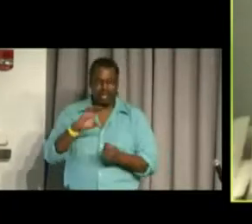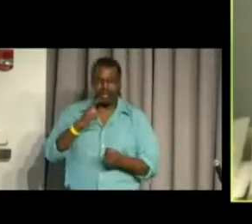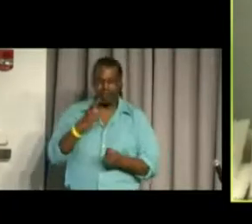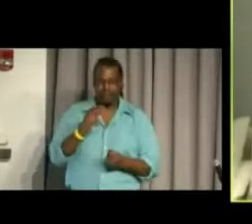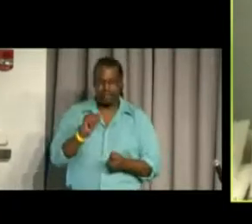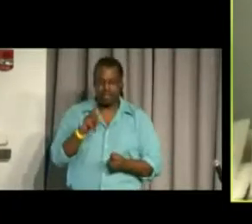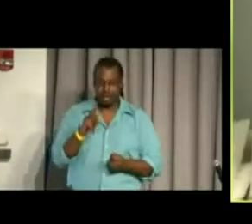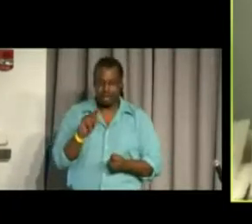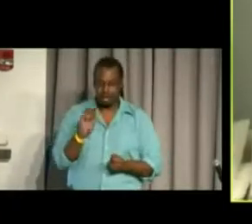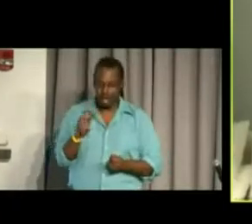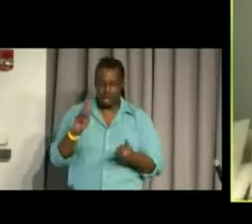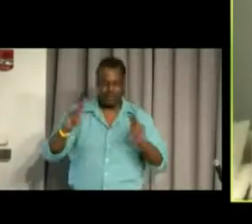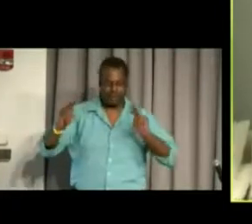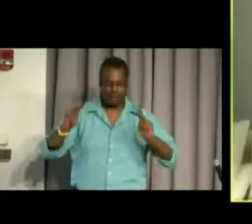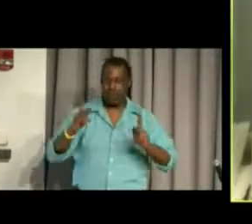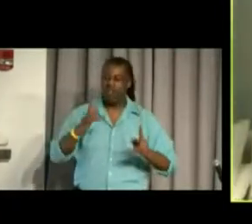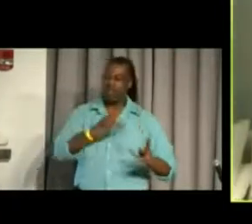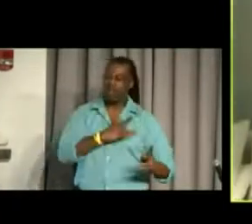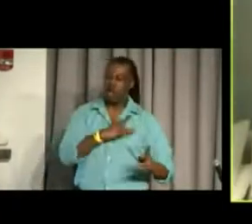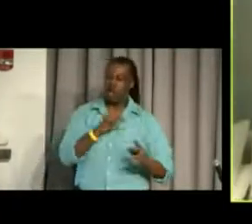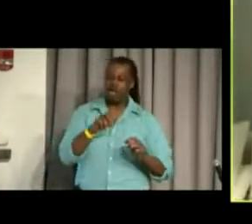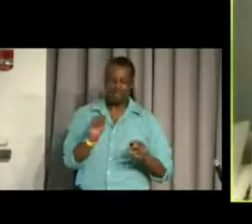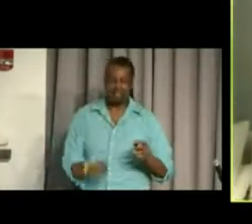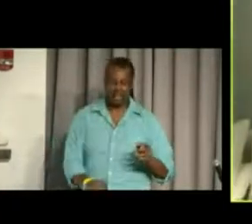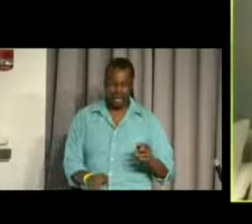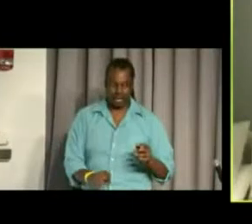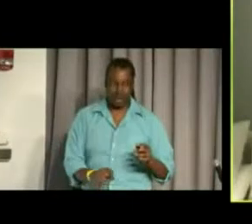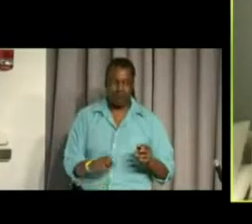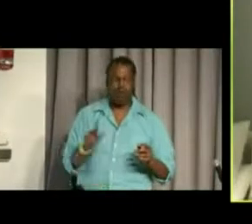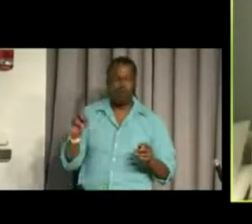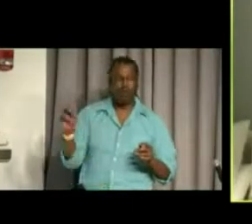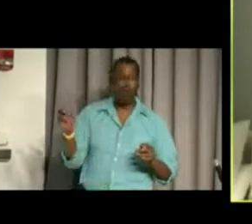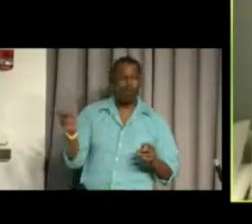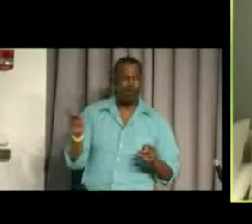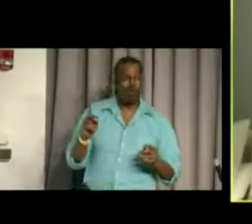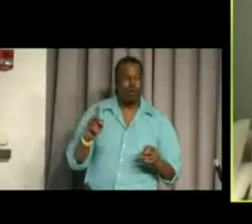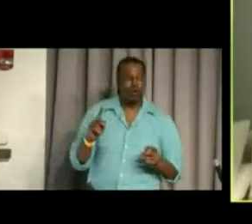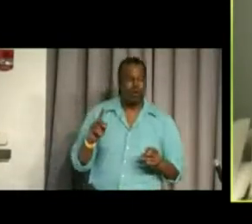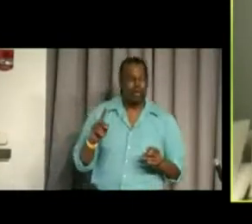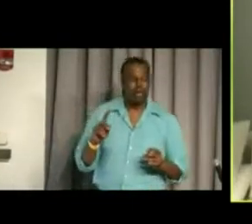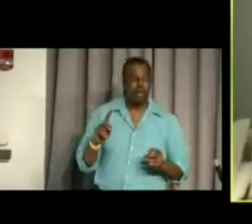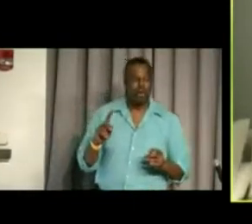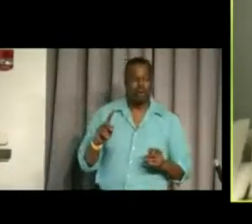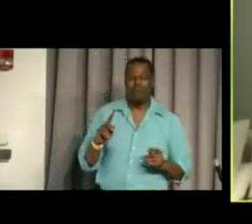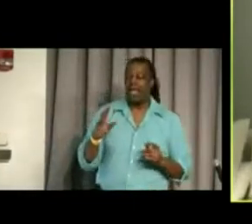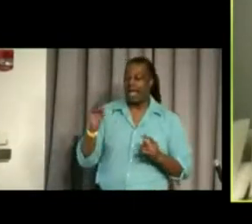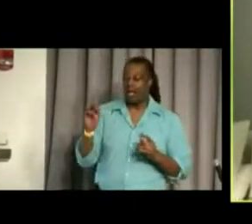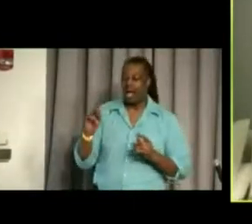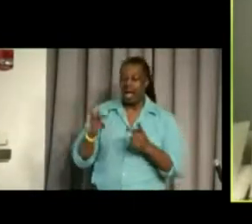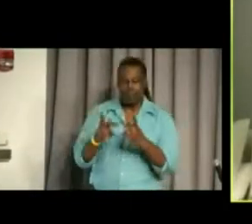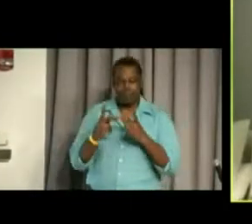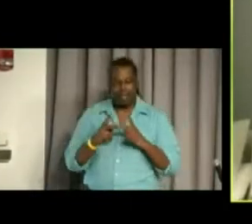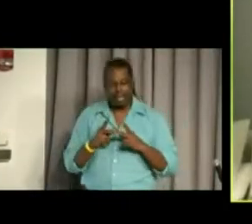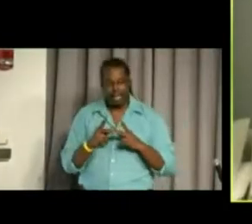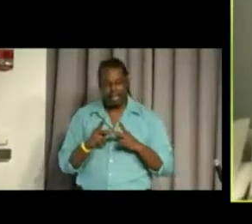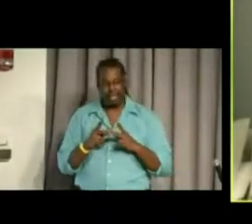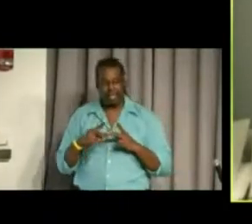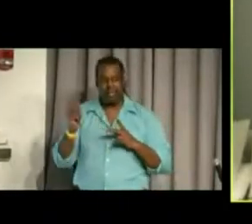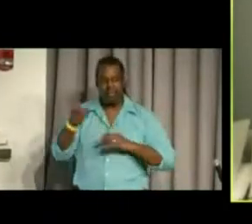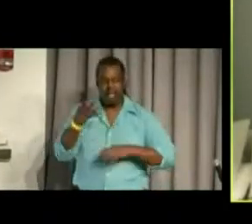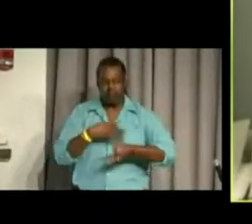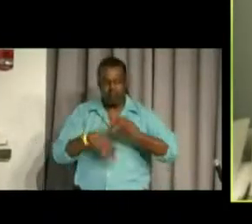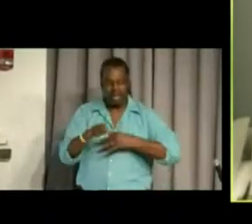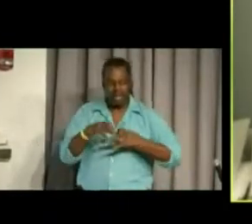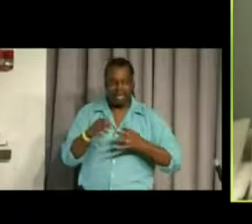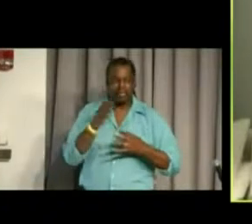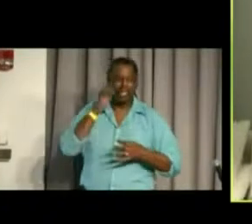South, a place where white invaders massacred an entire nation of people once known as the Natchez, a place that replaced Indigenous labor